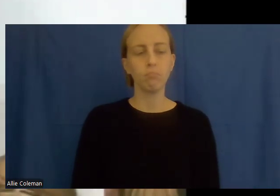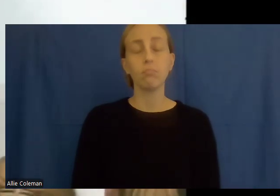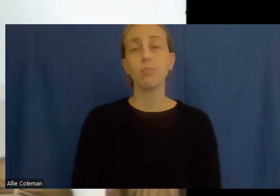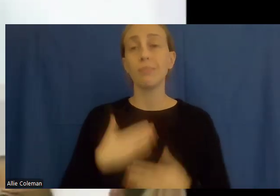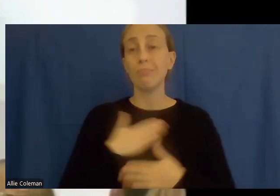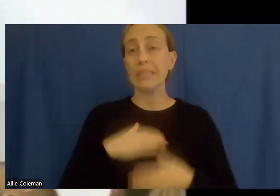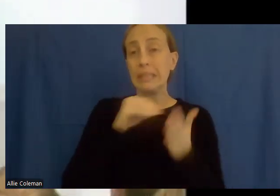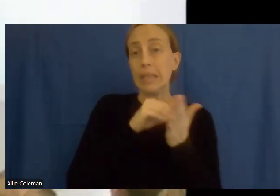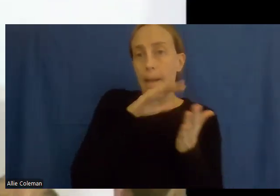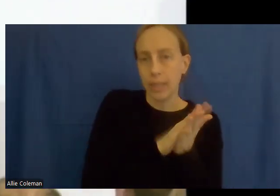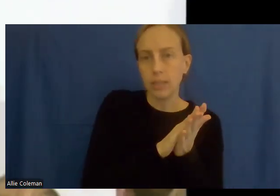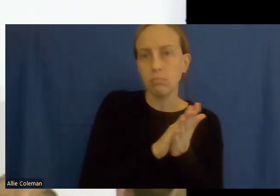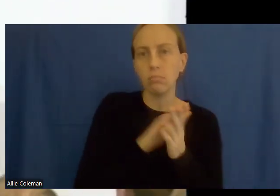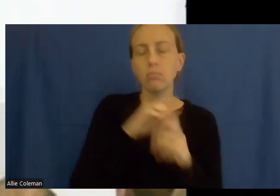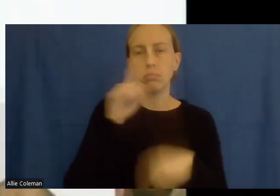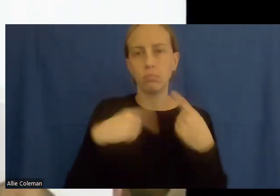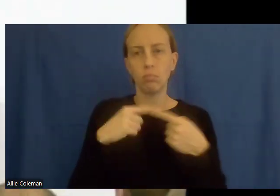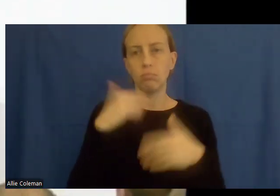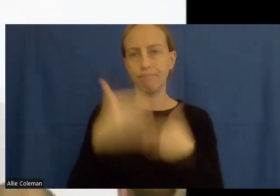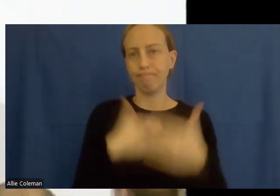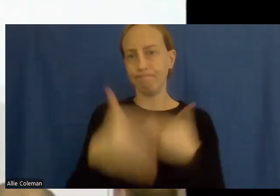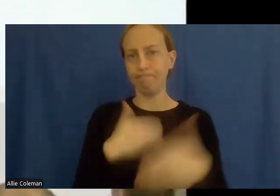down as we go.